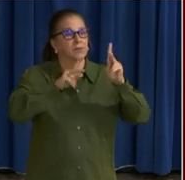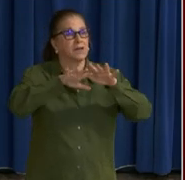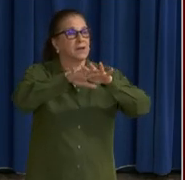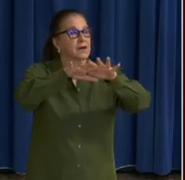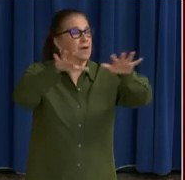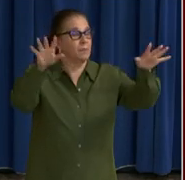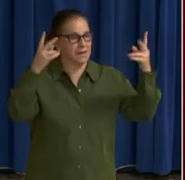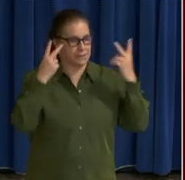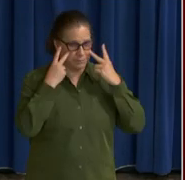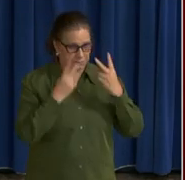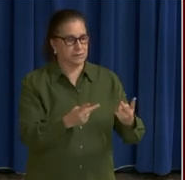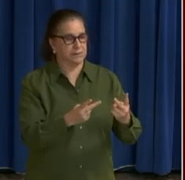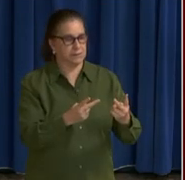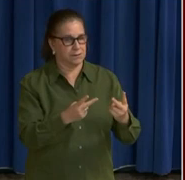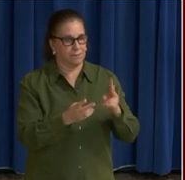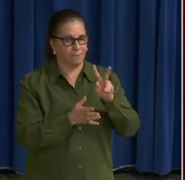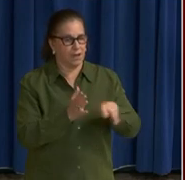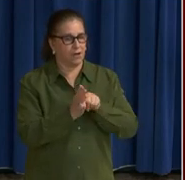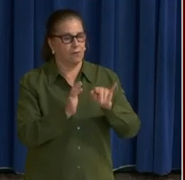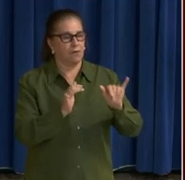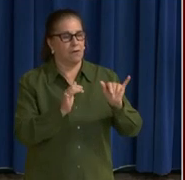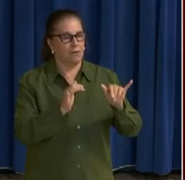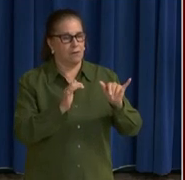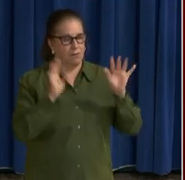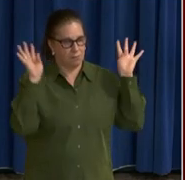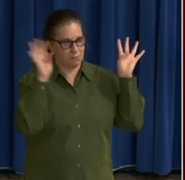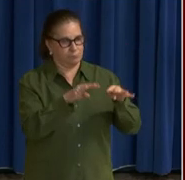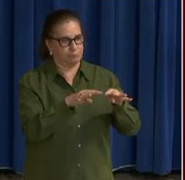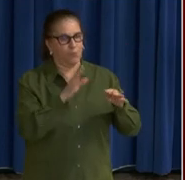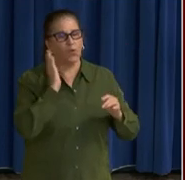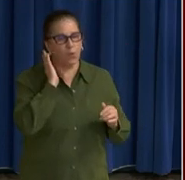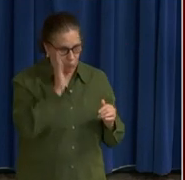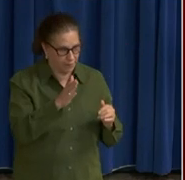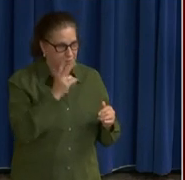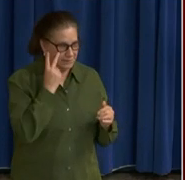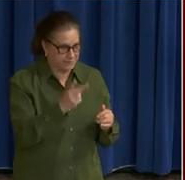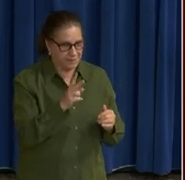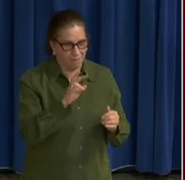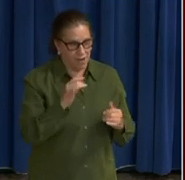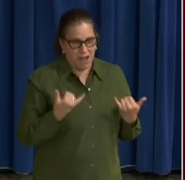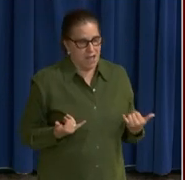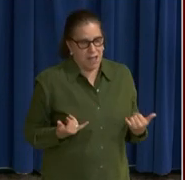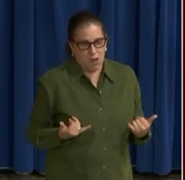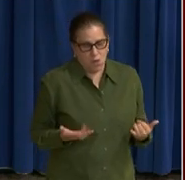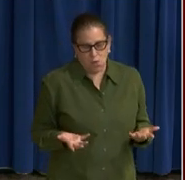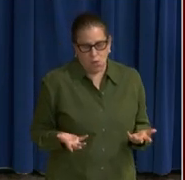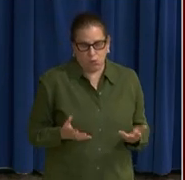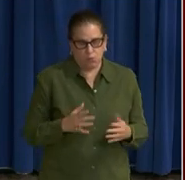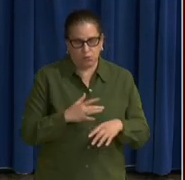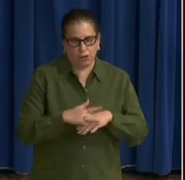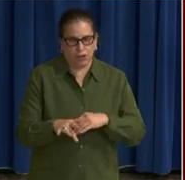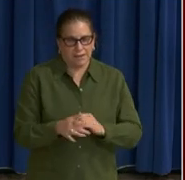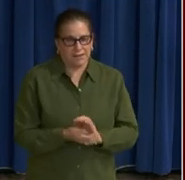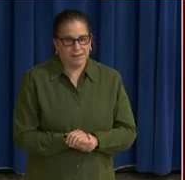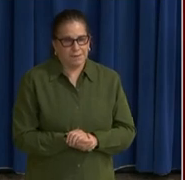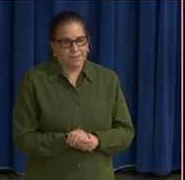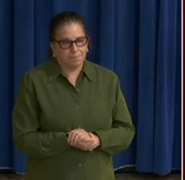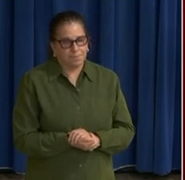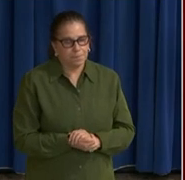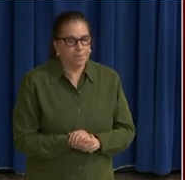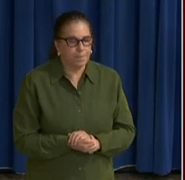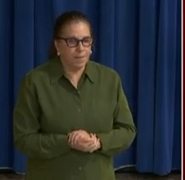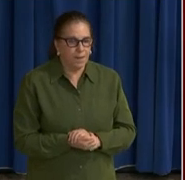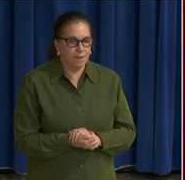a Herculean that we were able to get it out as quickly as we did. There's a process that is involved in releasing this